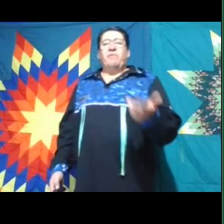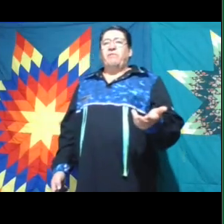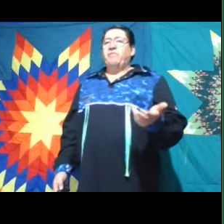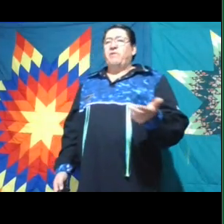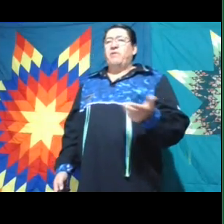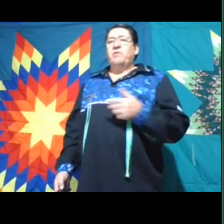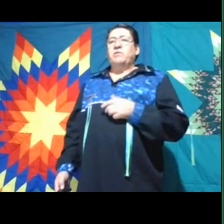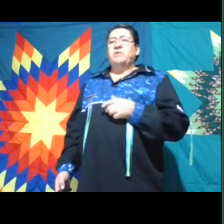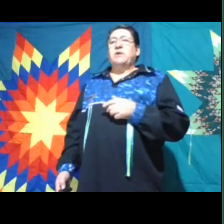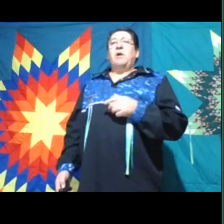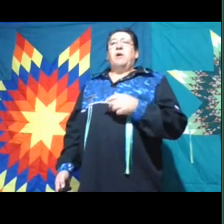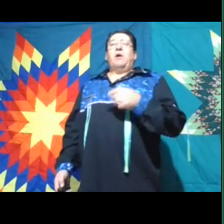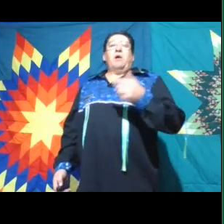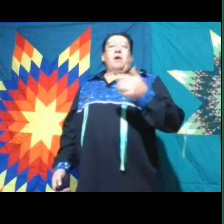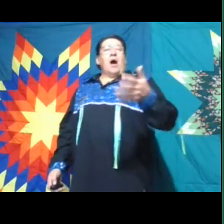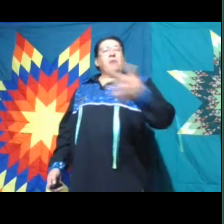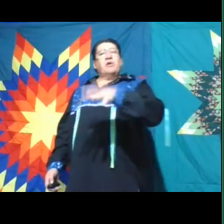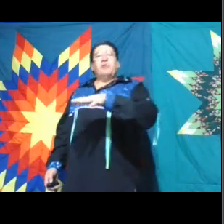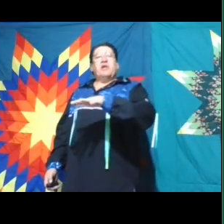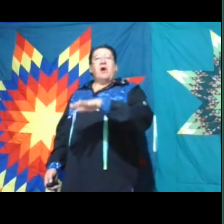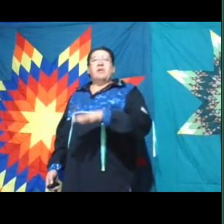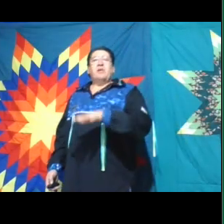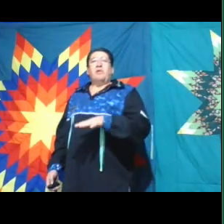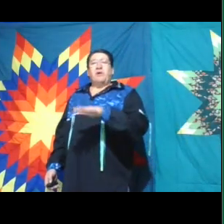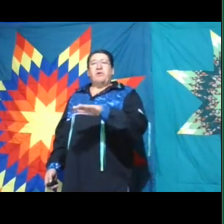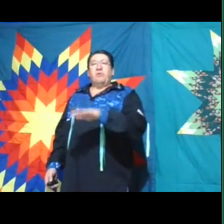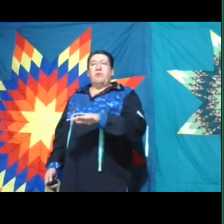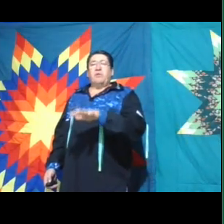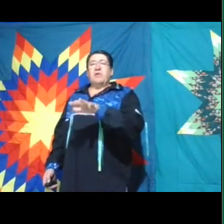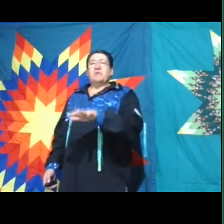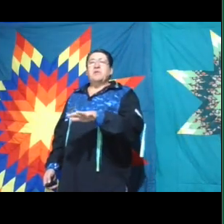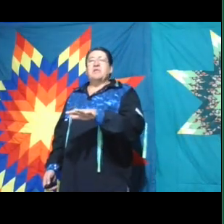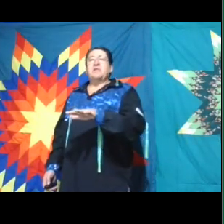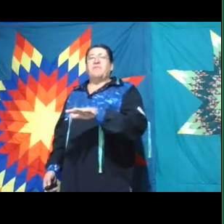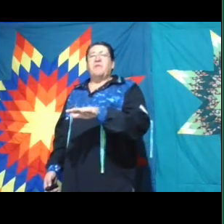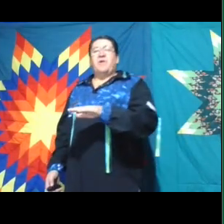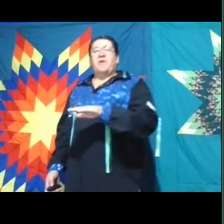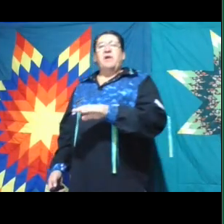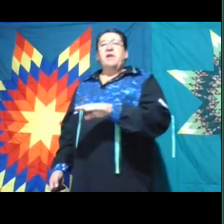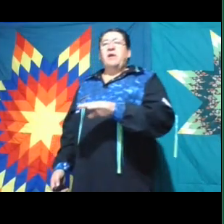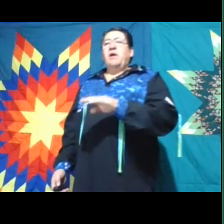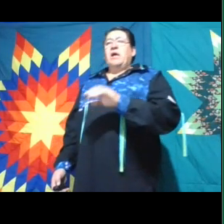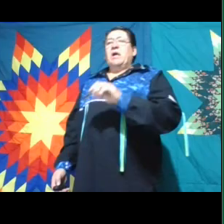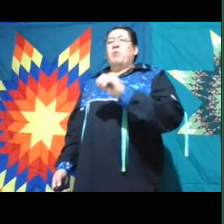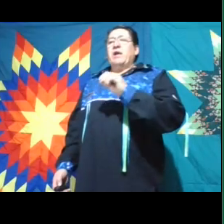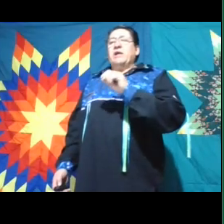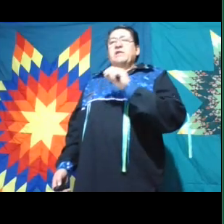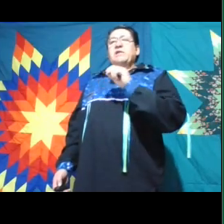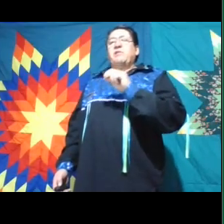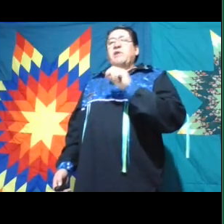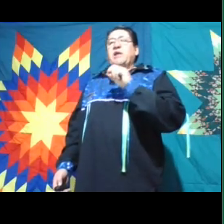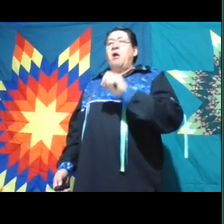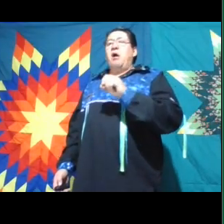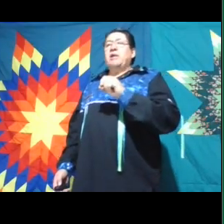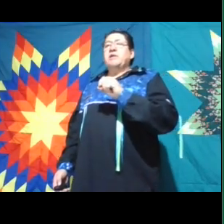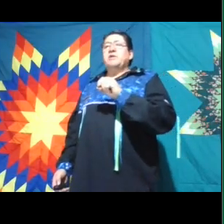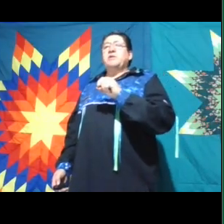shops, referrals. I'm going to be talking about recruitment resources further on, but just